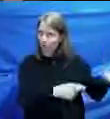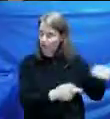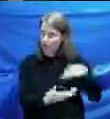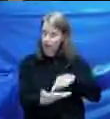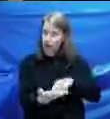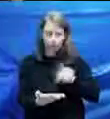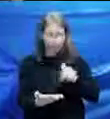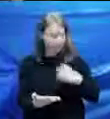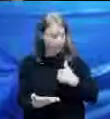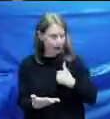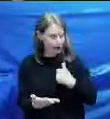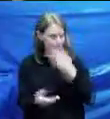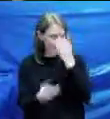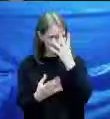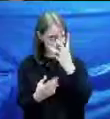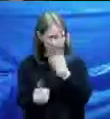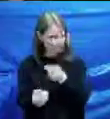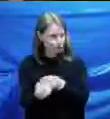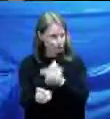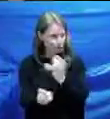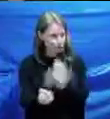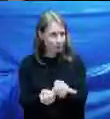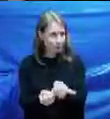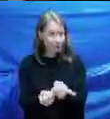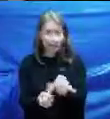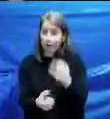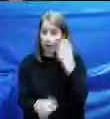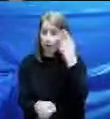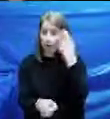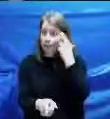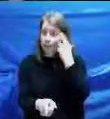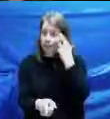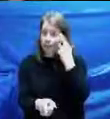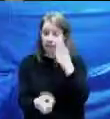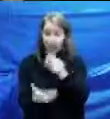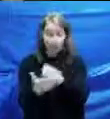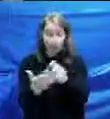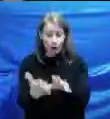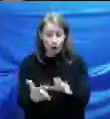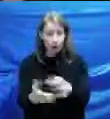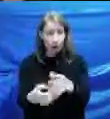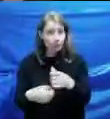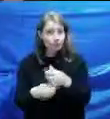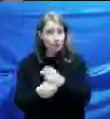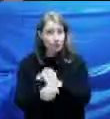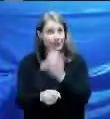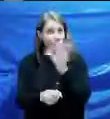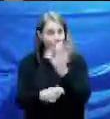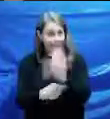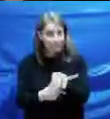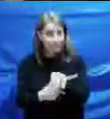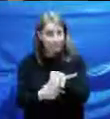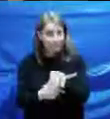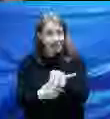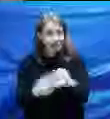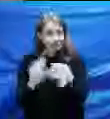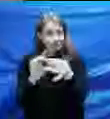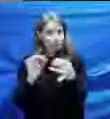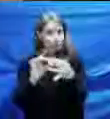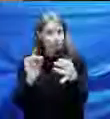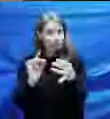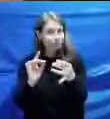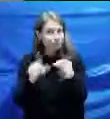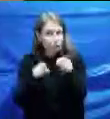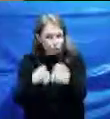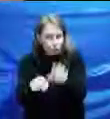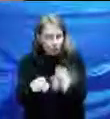what matters is the author's making that reference to that other event right there in that paragraph for a reason. Right? And so you want to